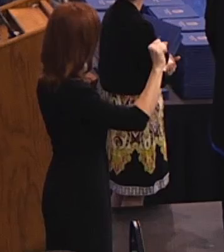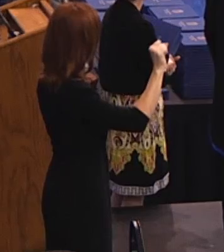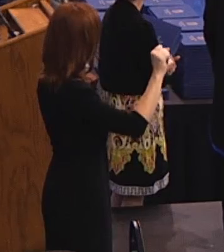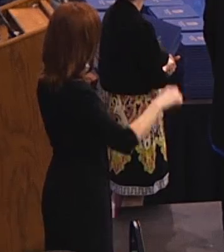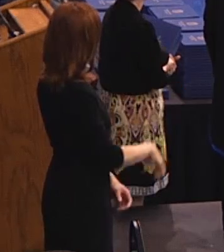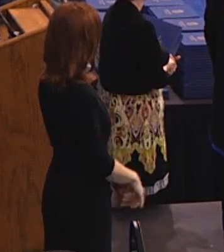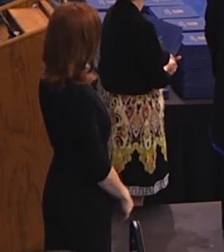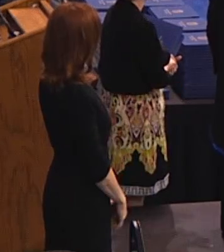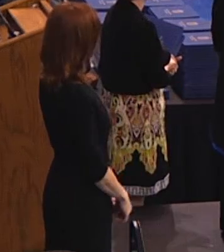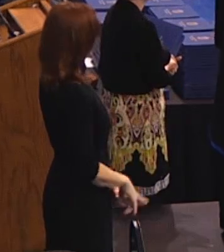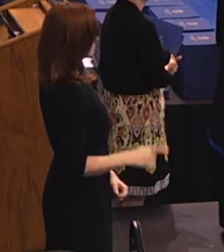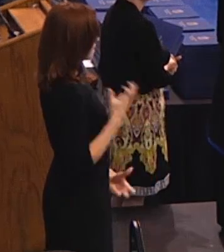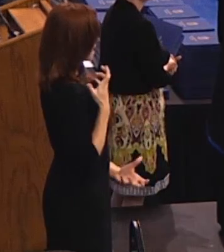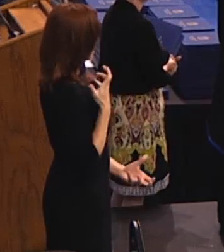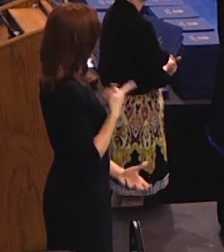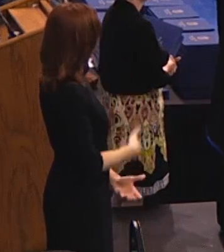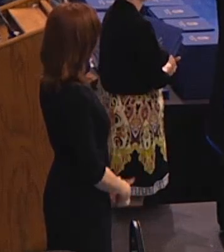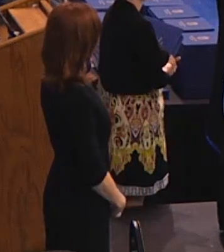Woo! Alicia!